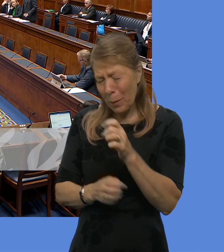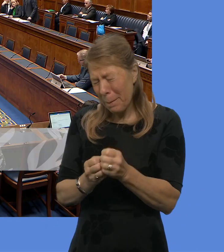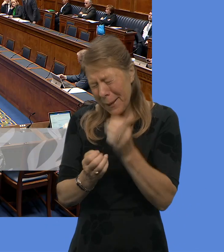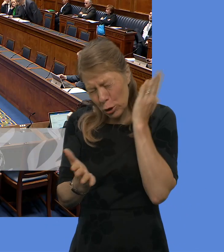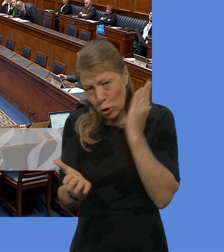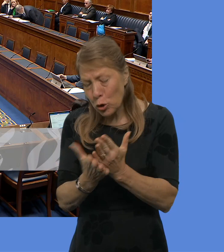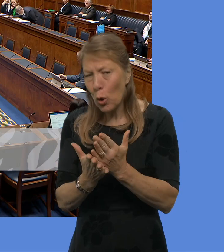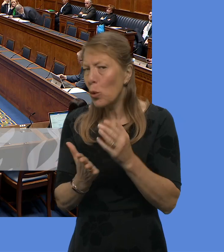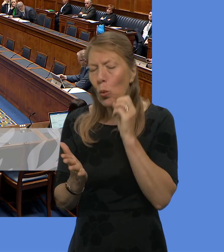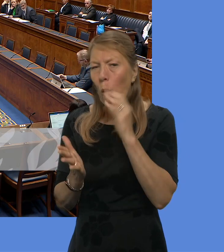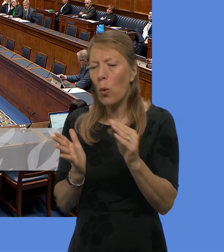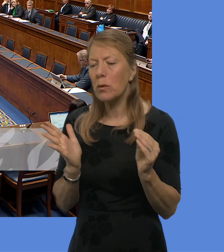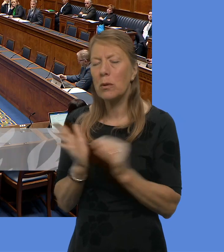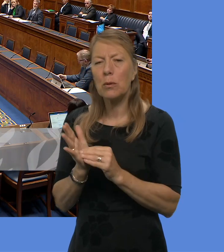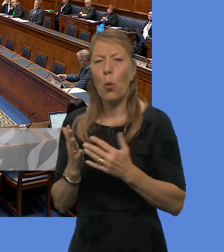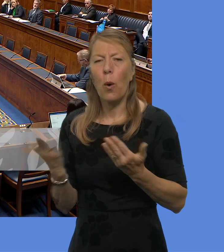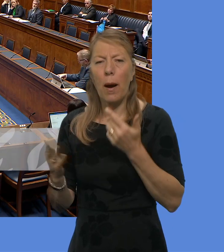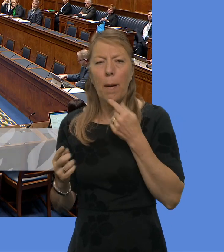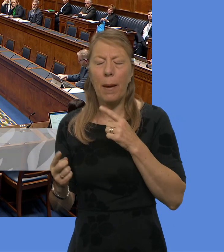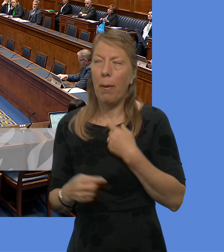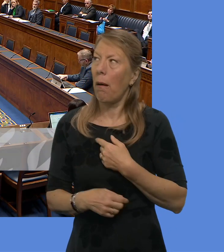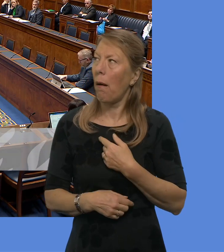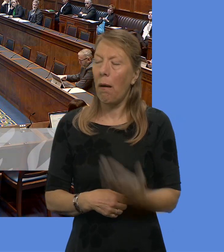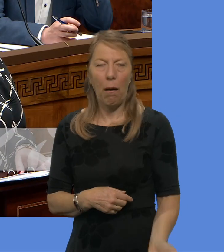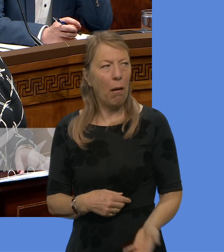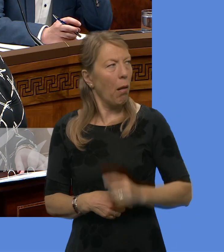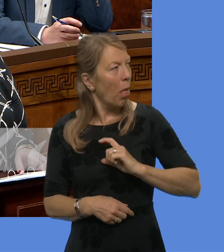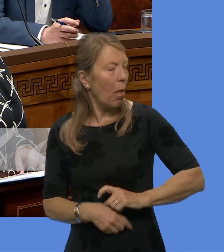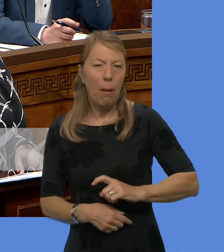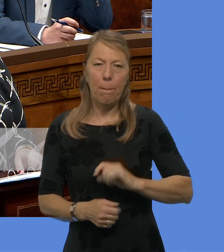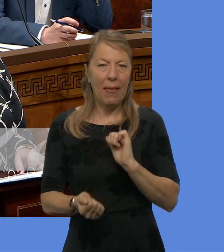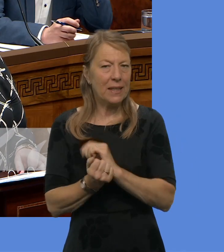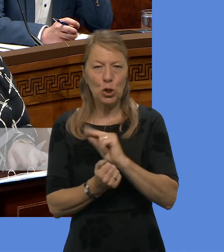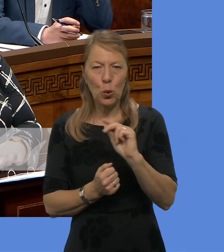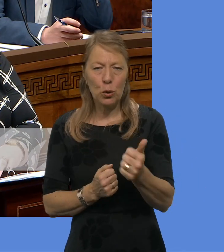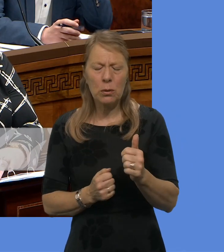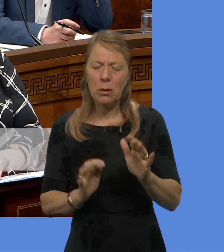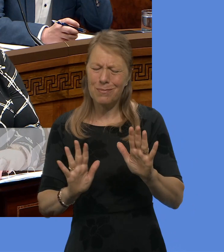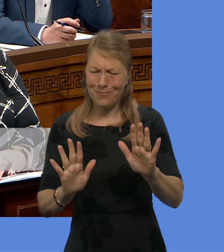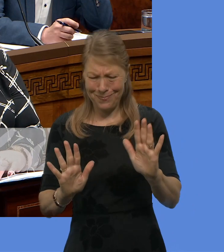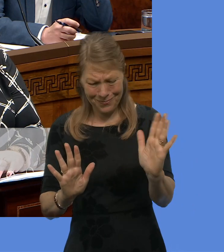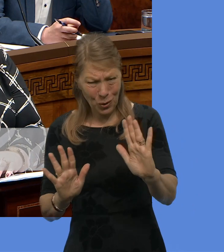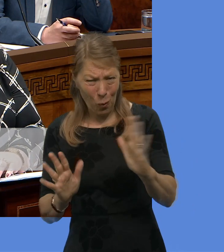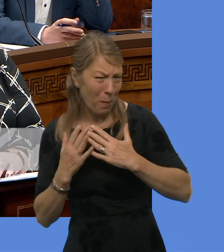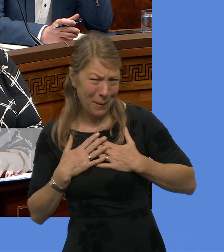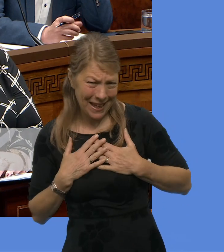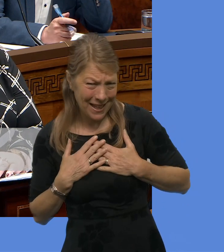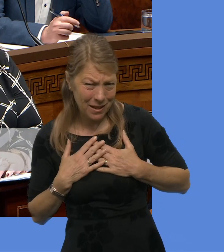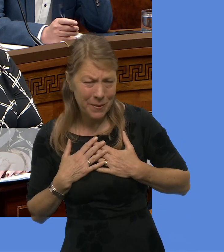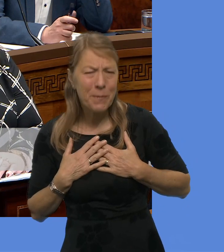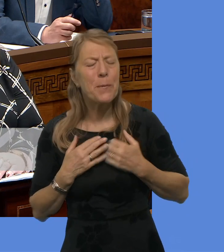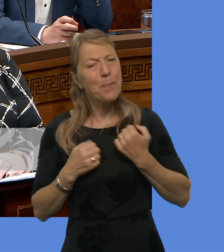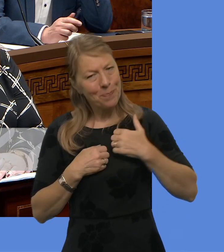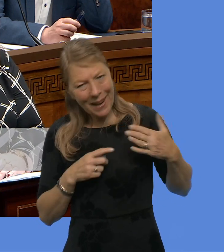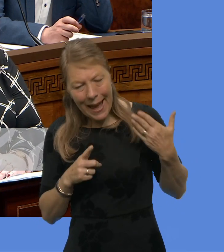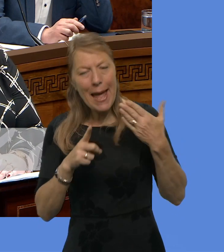police? I have no intention of reducing confidence in the police. In fact, to the contrary, the purpose of the hate crime bill is to